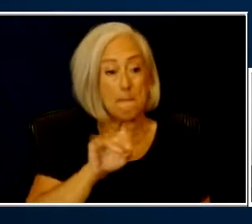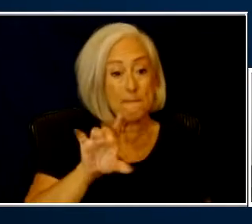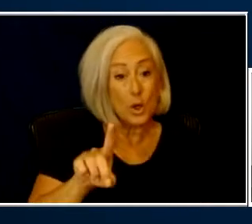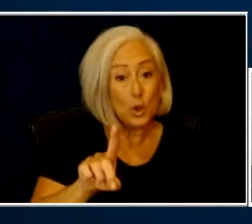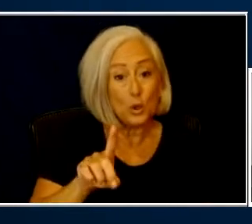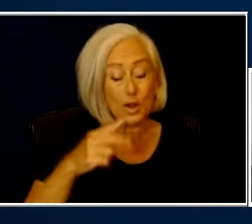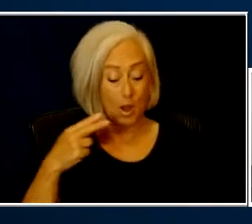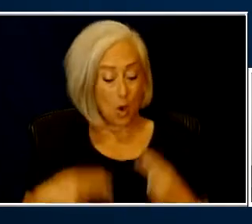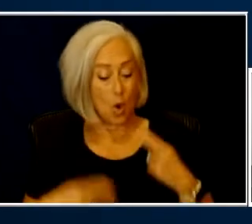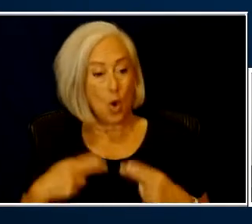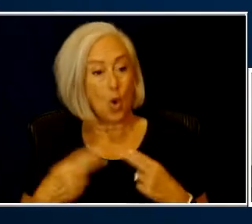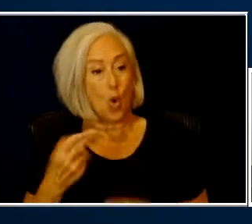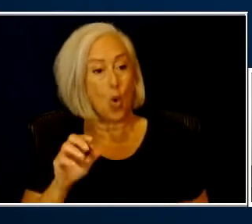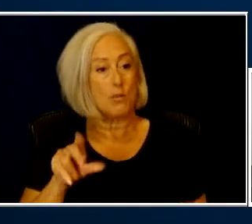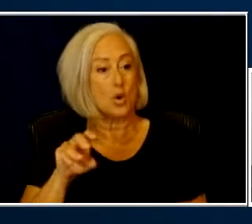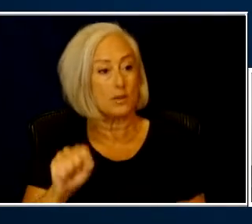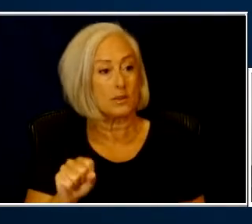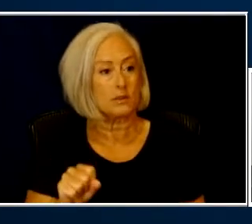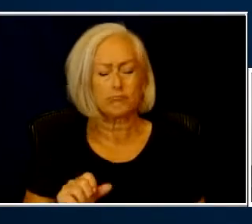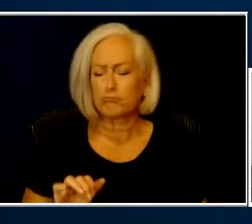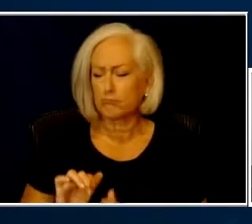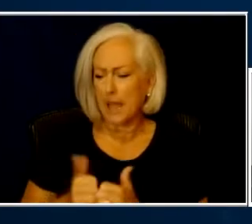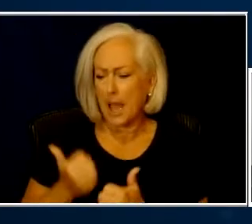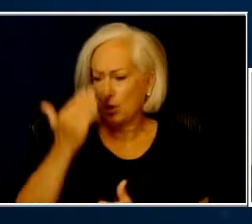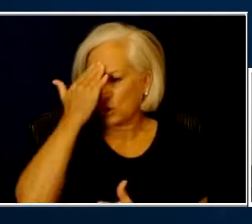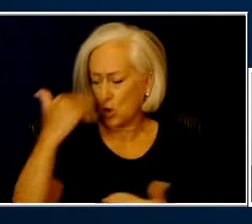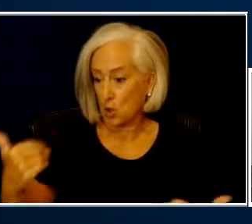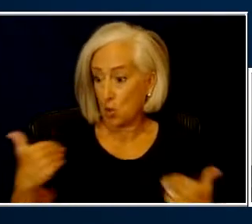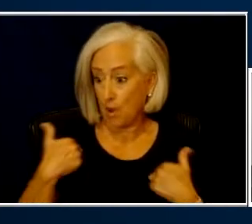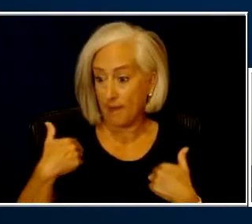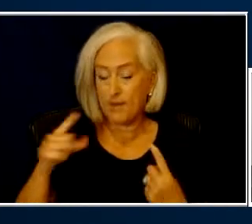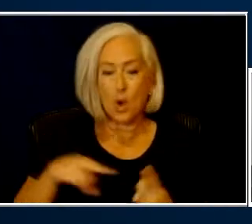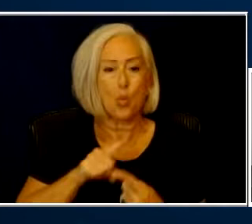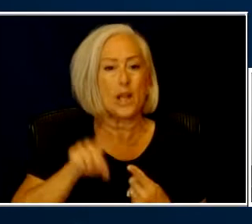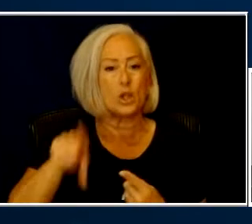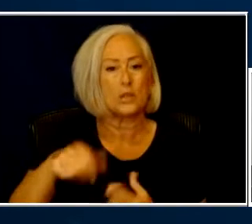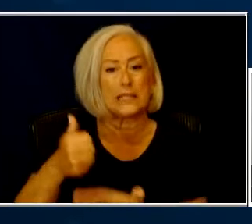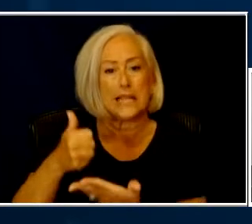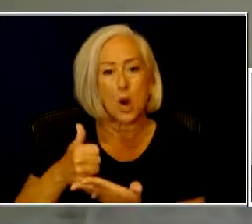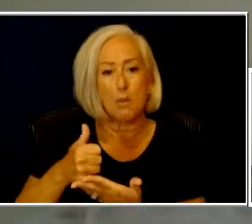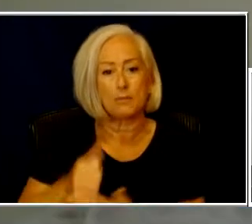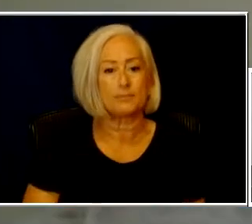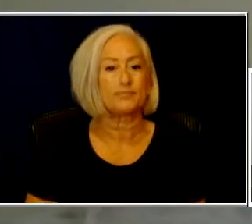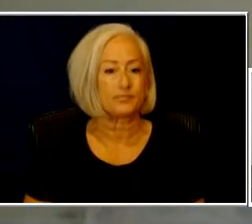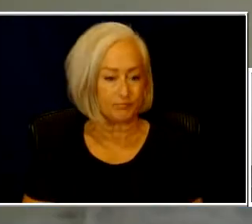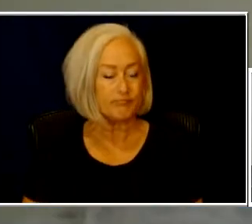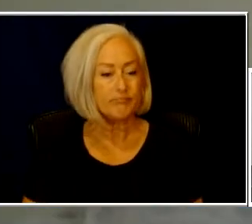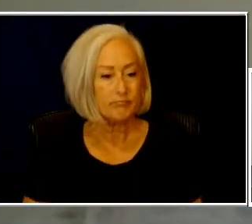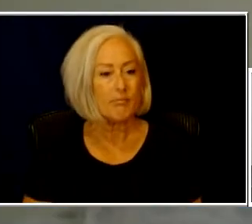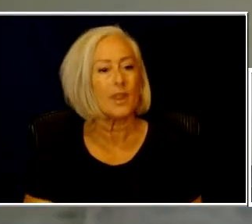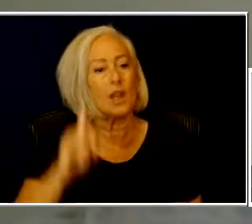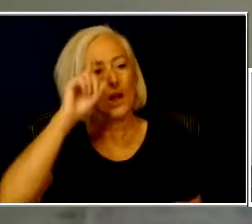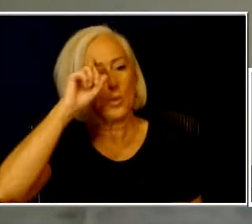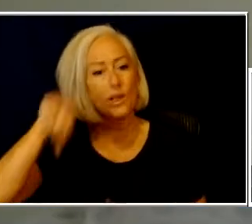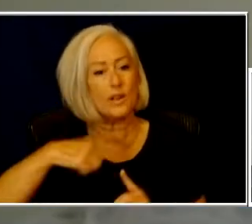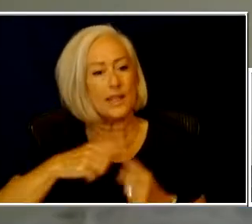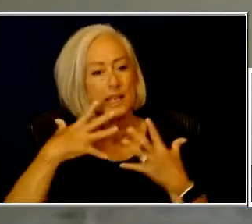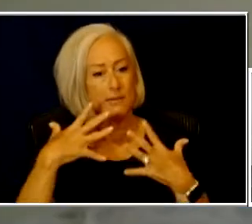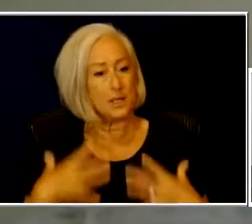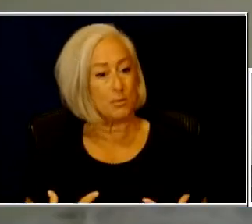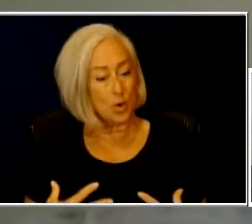just how do we know we have it and when should we seek help? So when we think of depression, we think of those classic symptoms